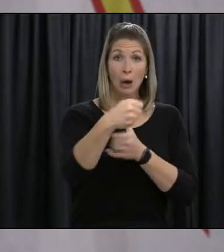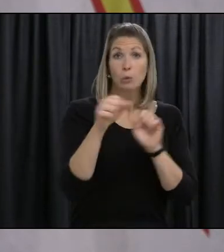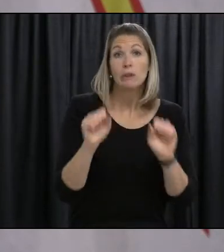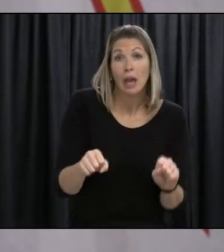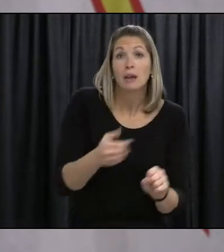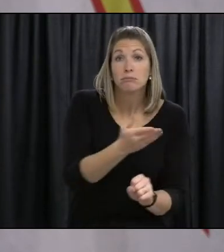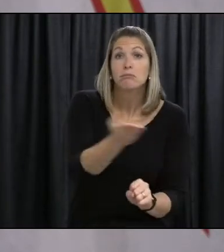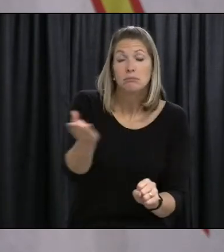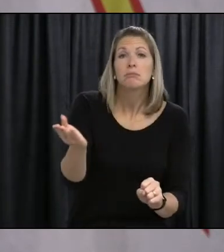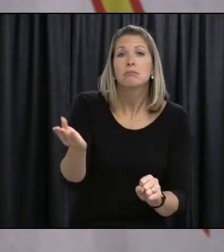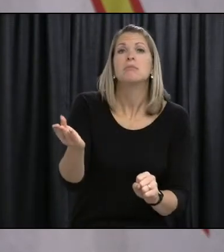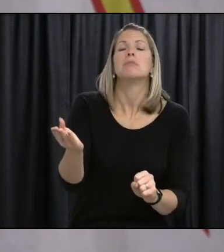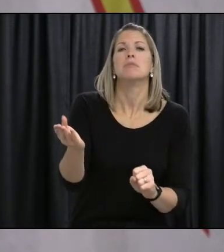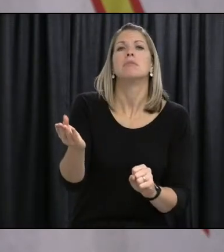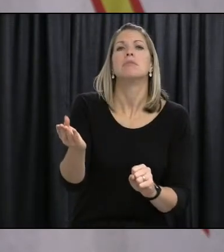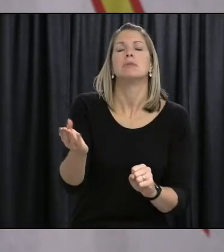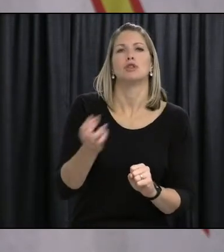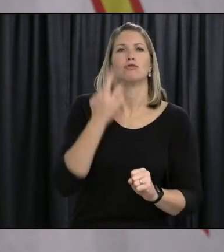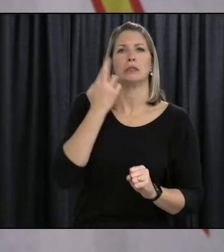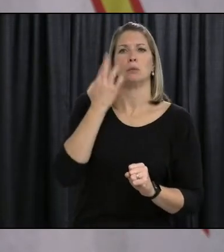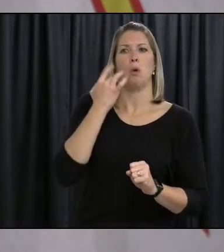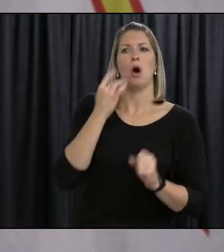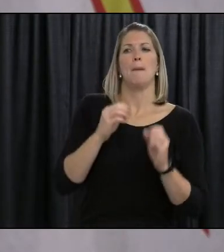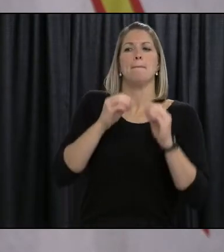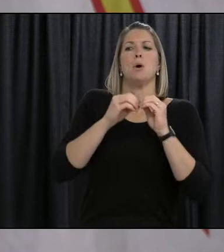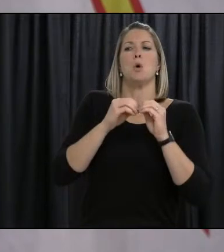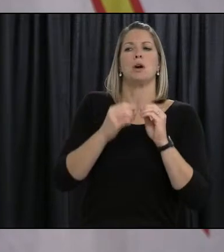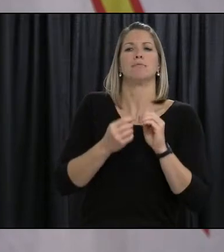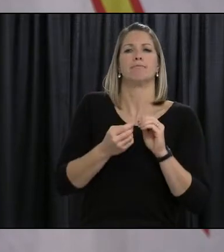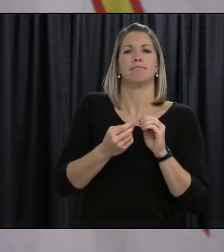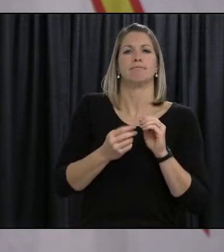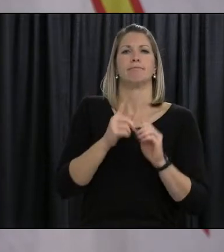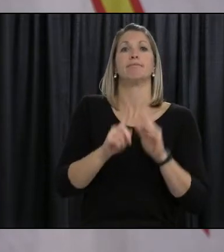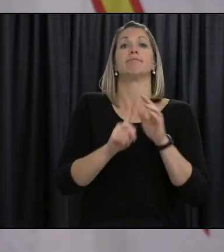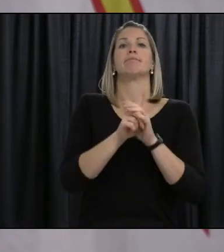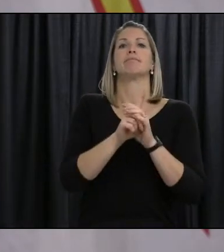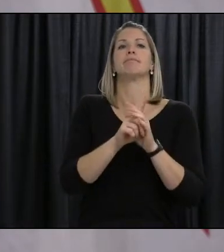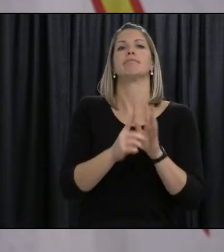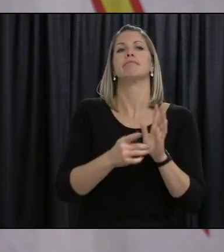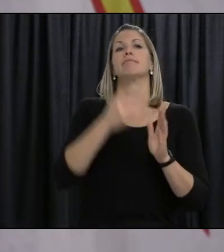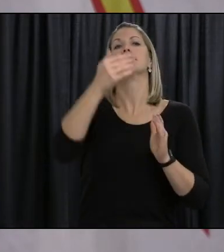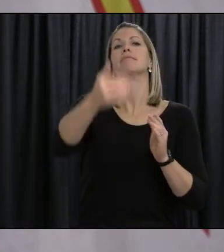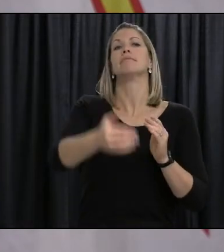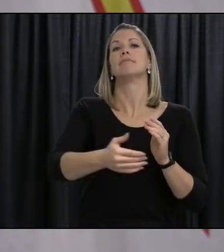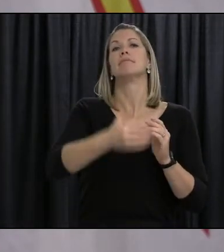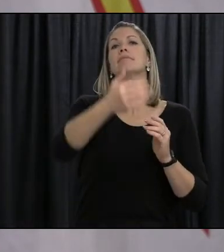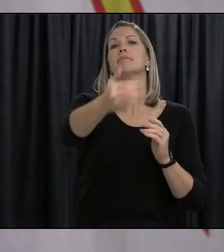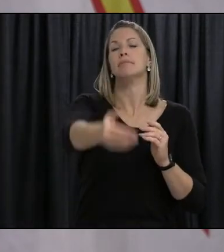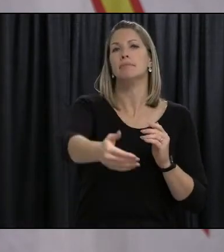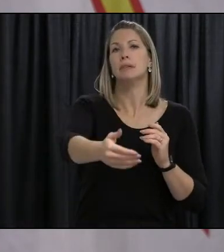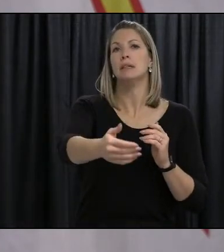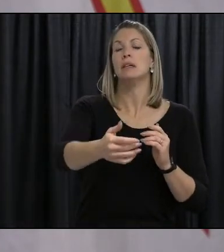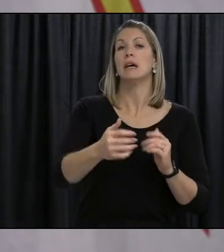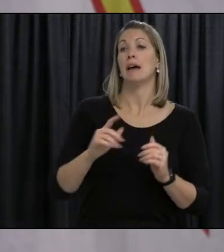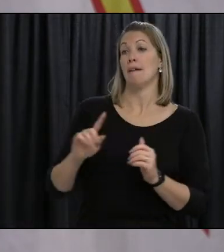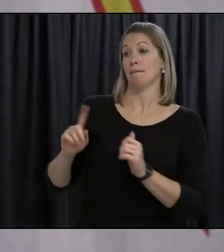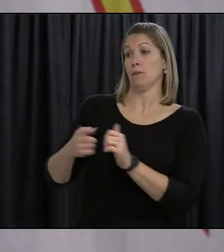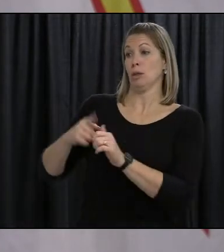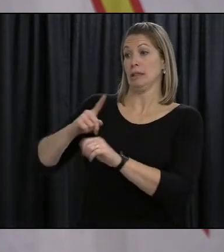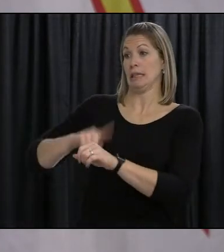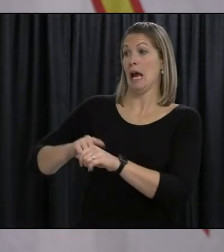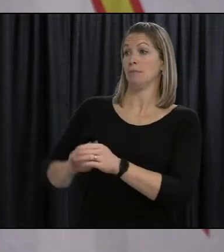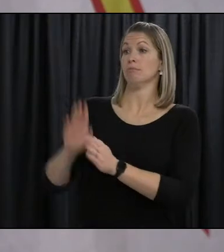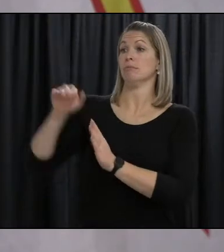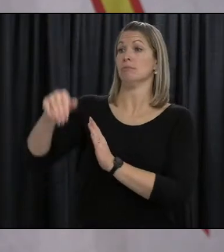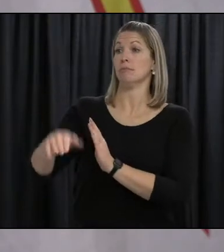seeing more cases now. But, it is a little bit different than the first wave. We have put some things in place to protect some of our